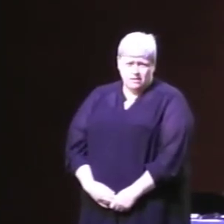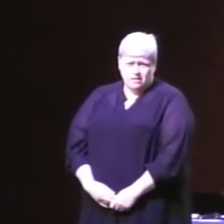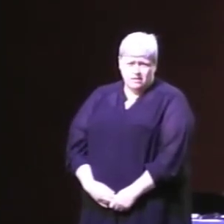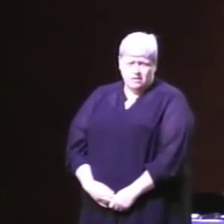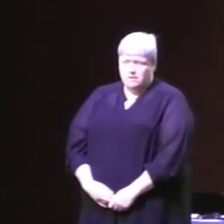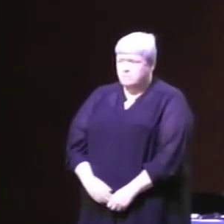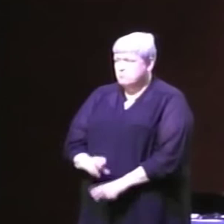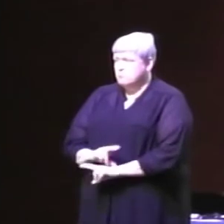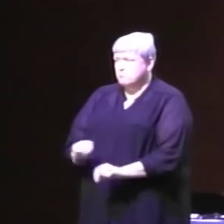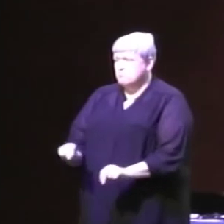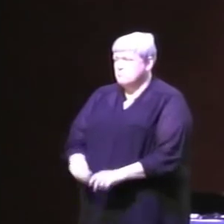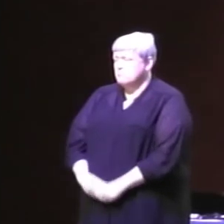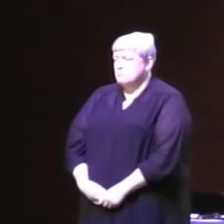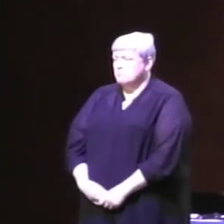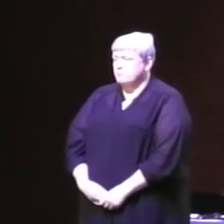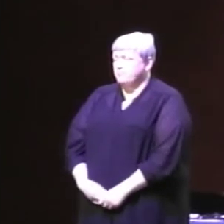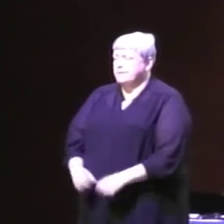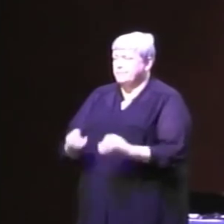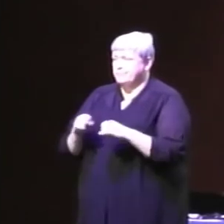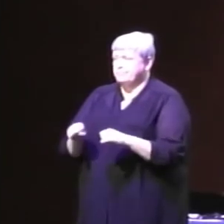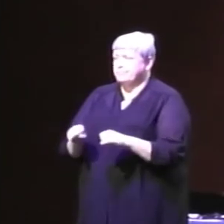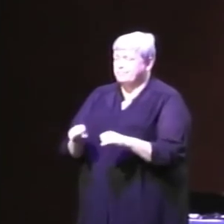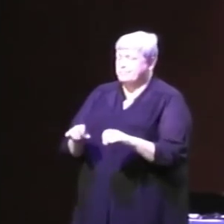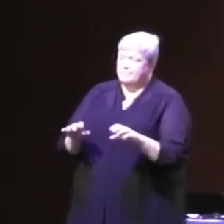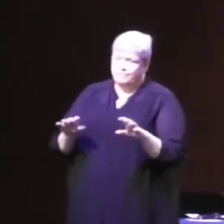No. That falls.